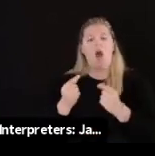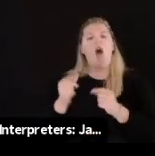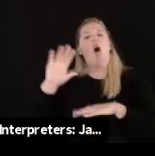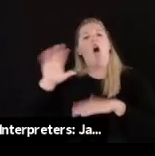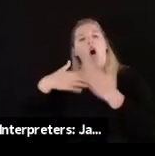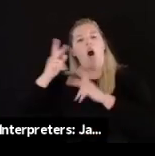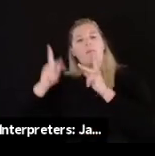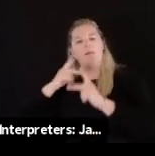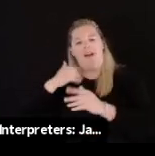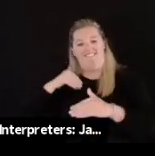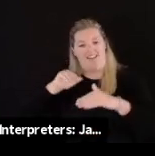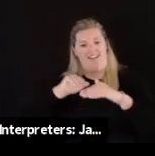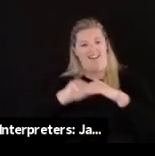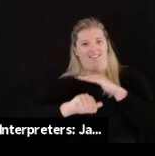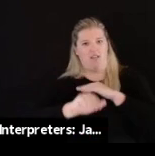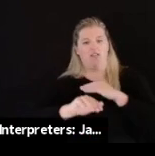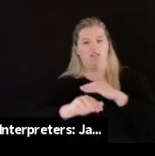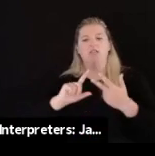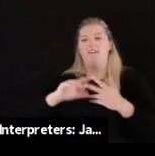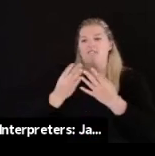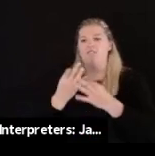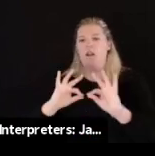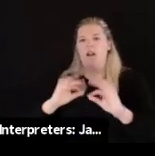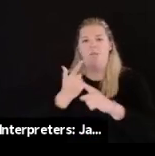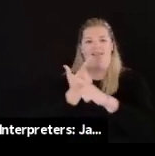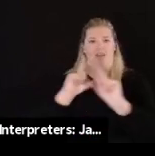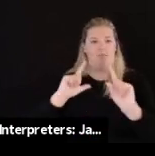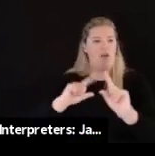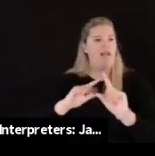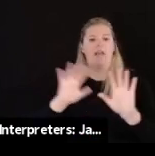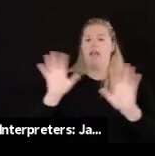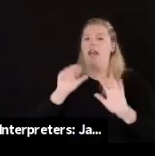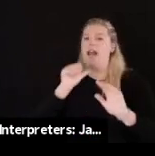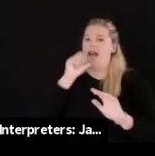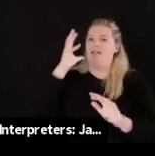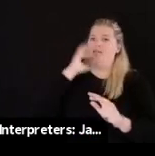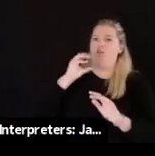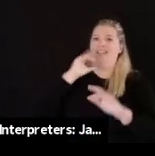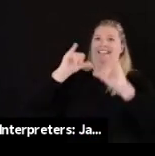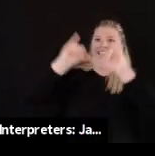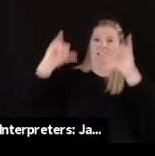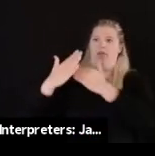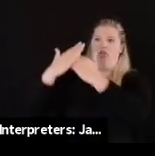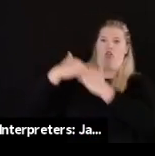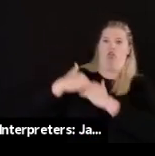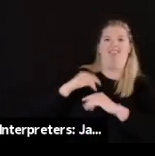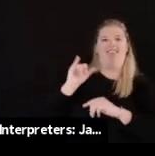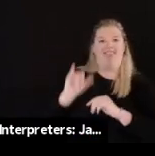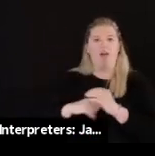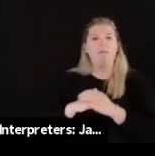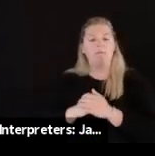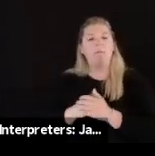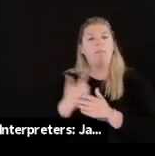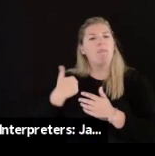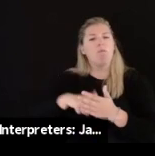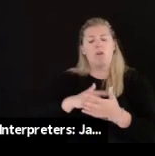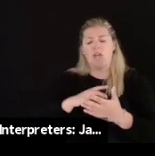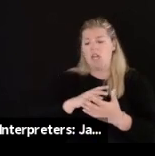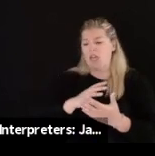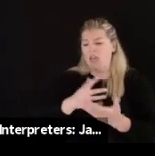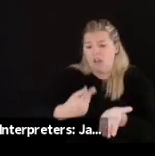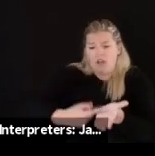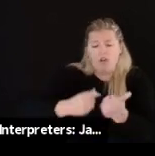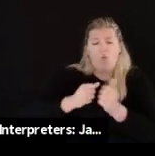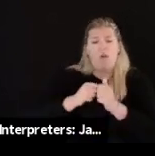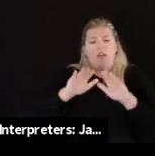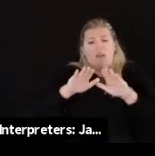freedom, and liberty from systemic oppression. We must engage our youth, our children, our elders,